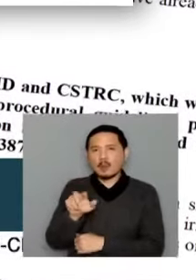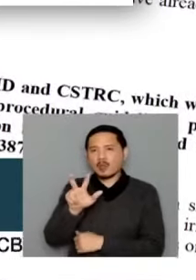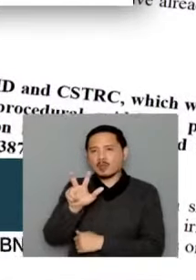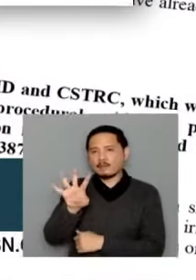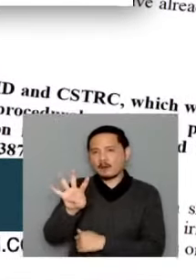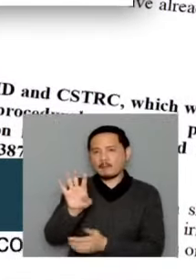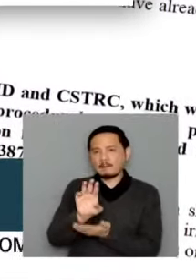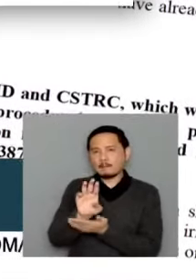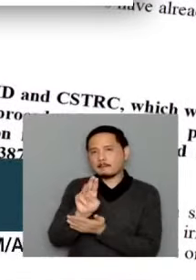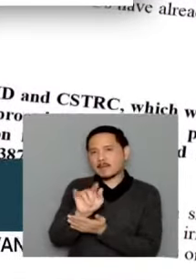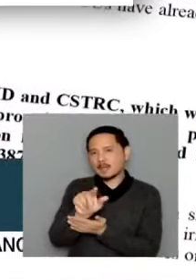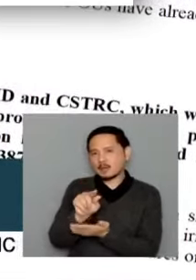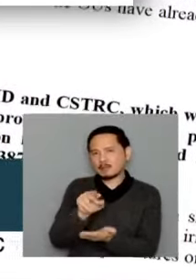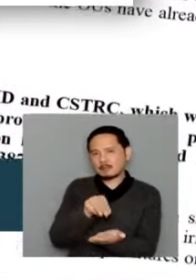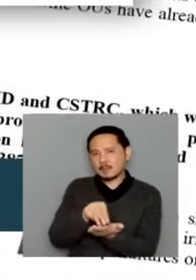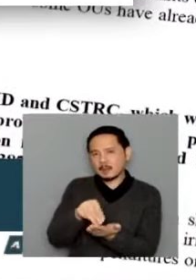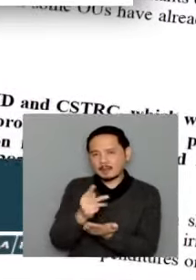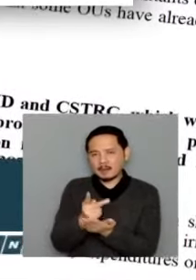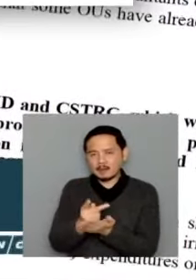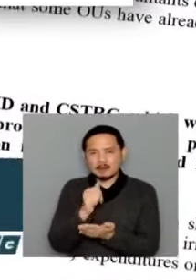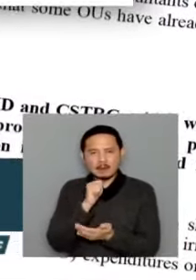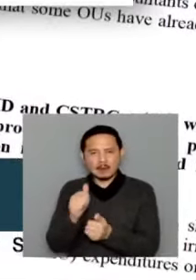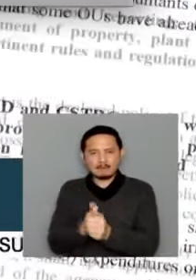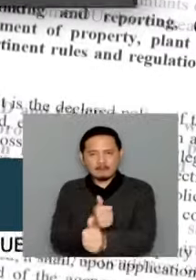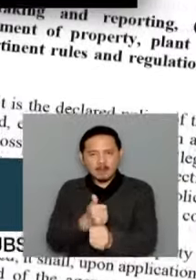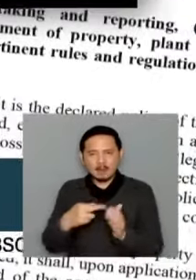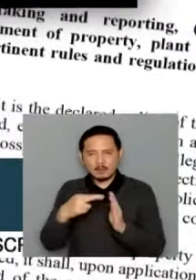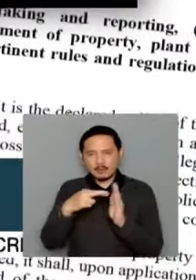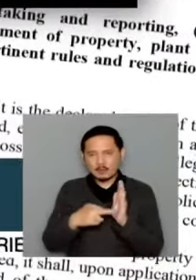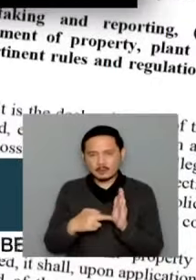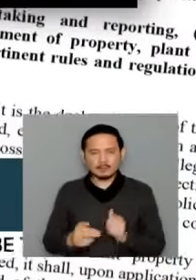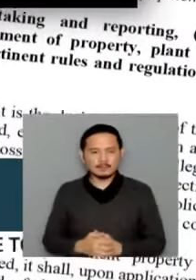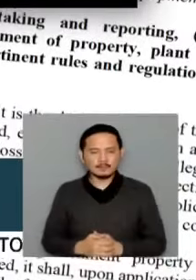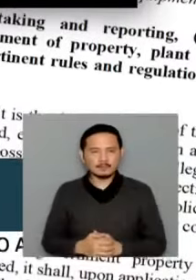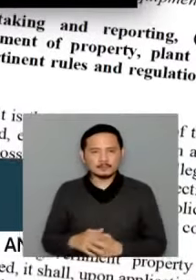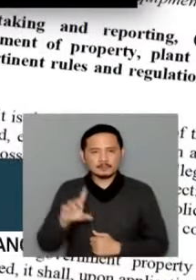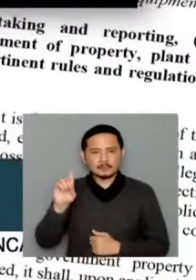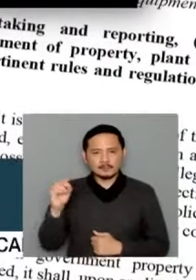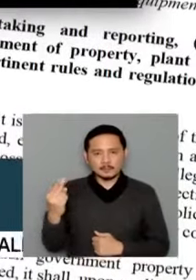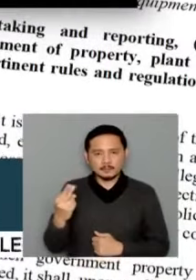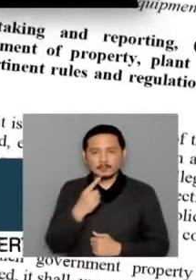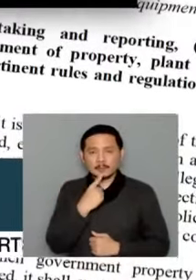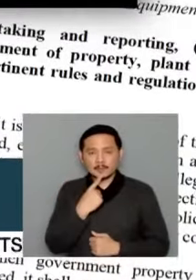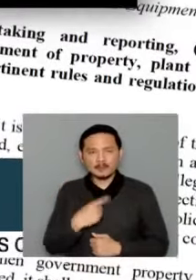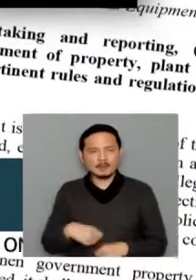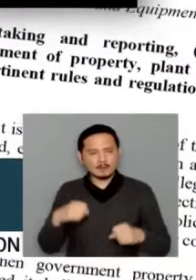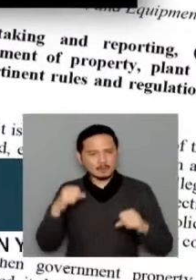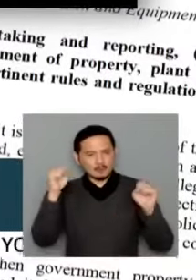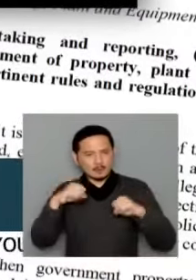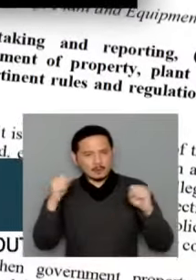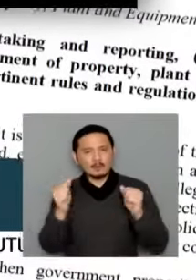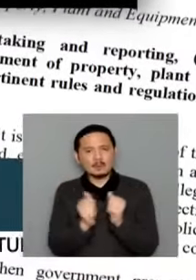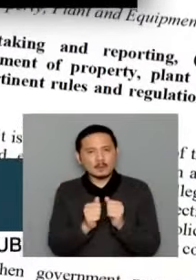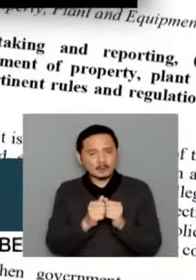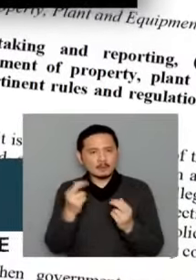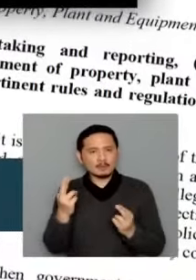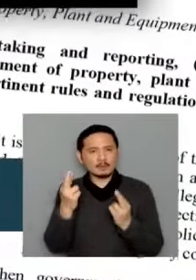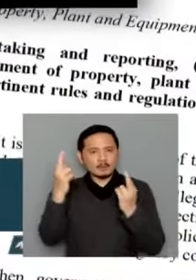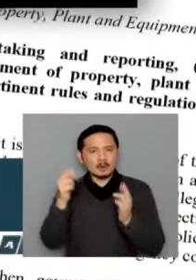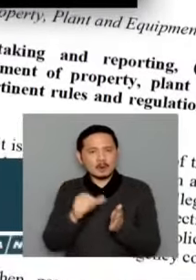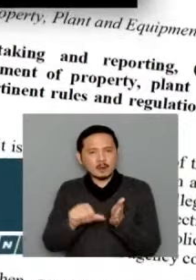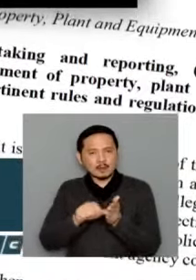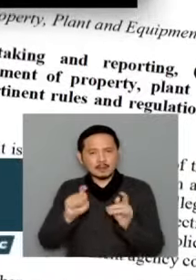which were not in compliance with established rules and guidelines. The DOH, for its part, agreed to the recommendation of the audit team to cause the